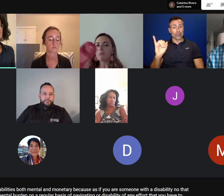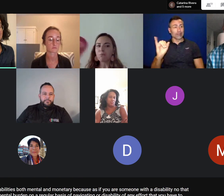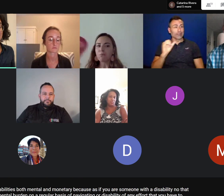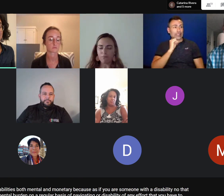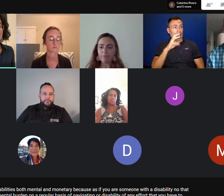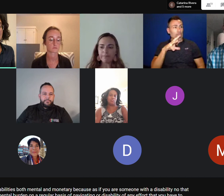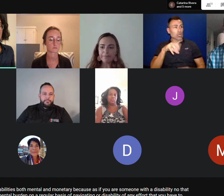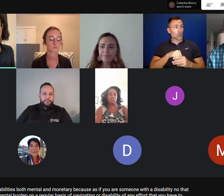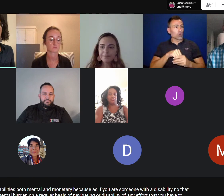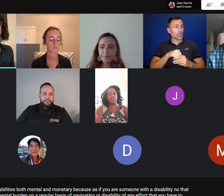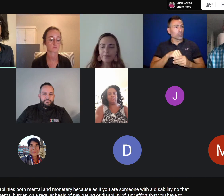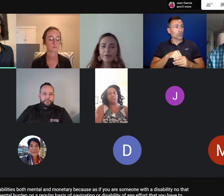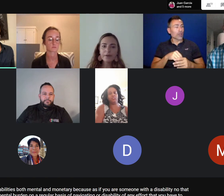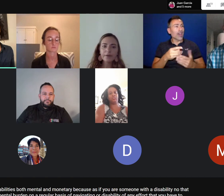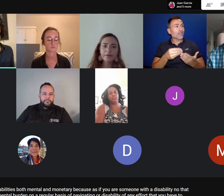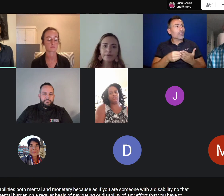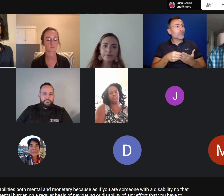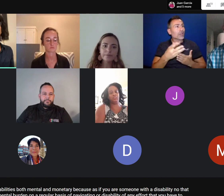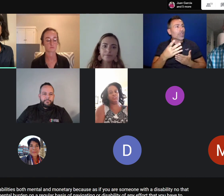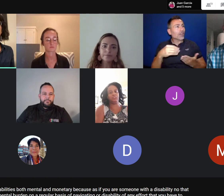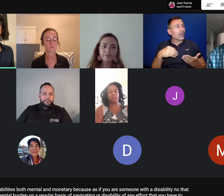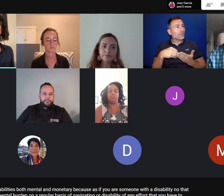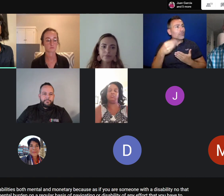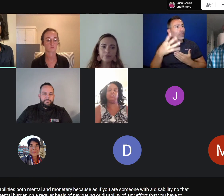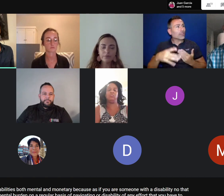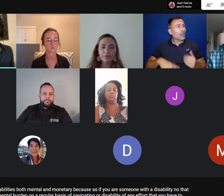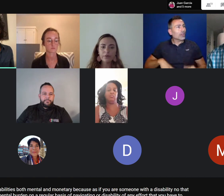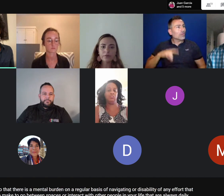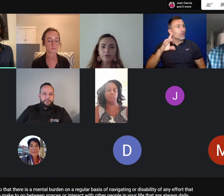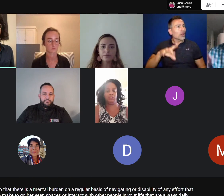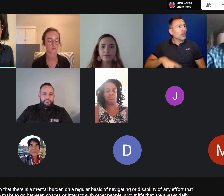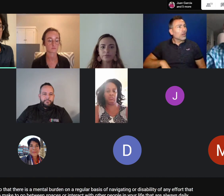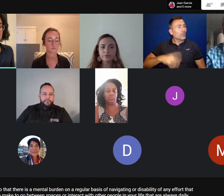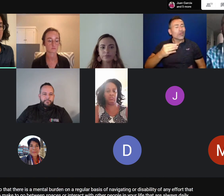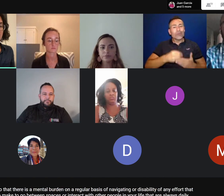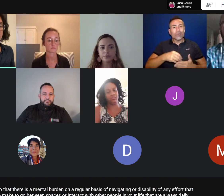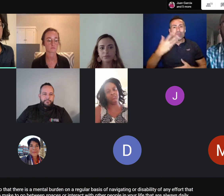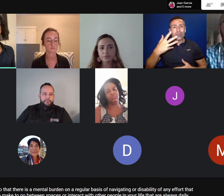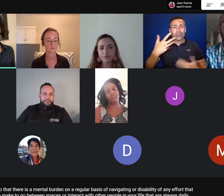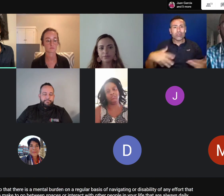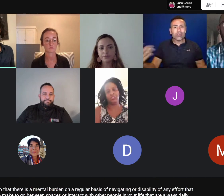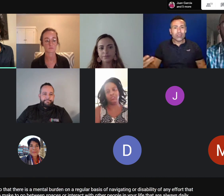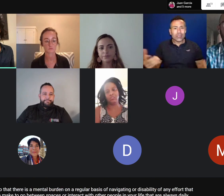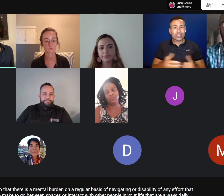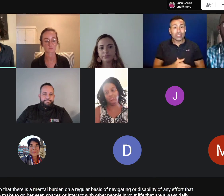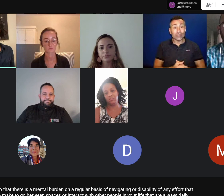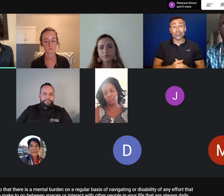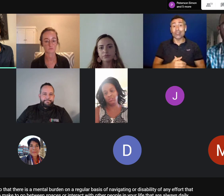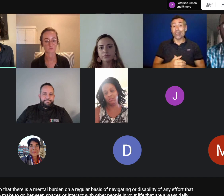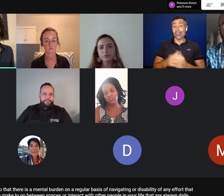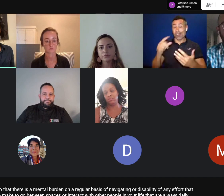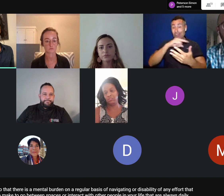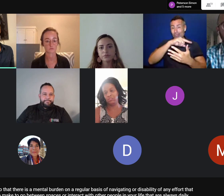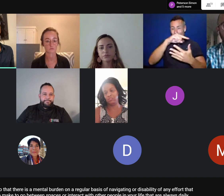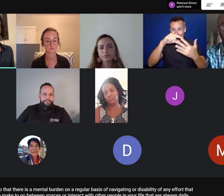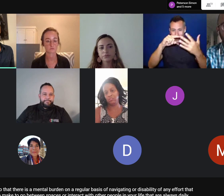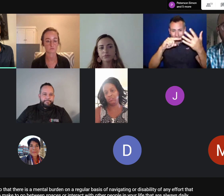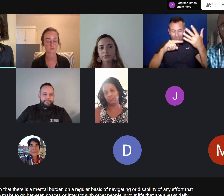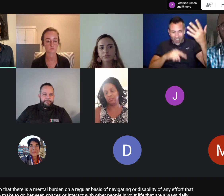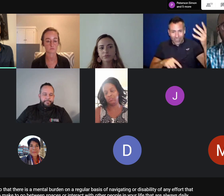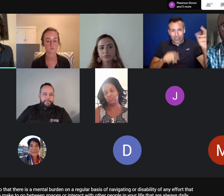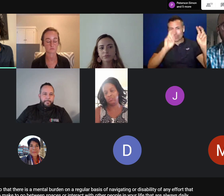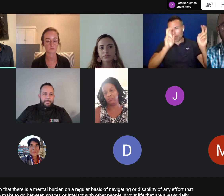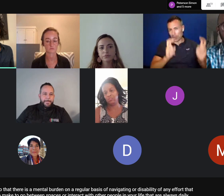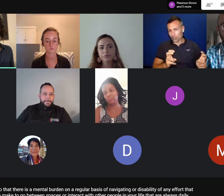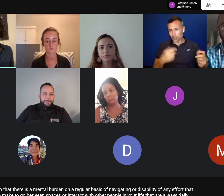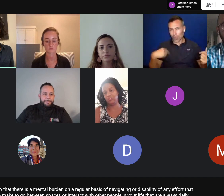very expensive. So these are some of the topics that we covered in Chicas Talk Disability, and we'll really try to think about